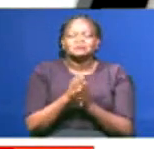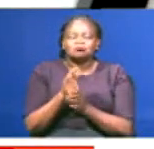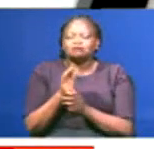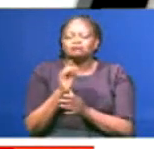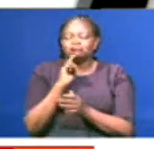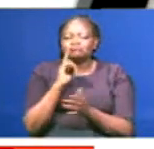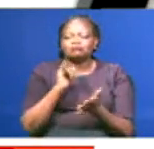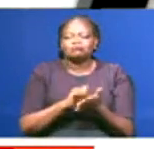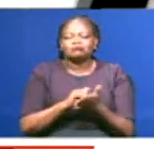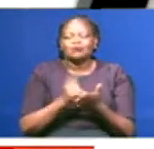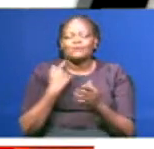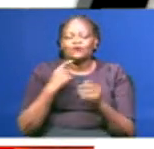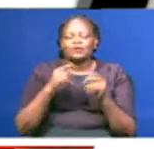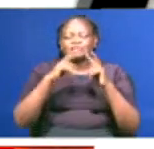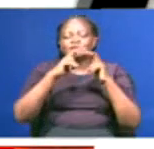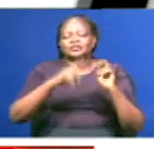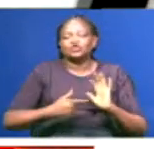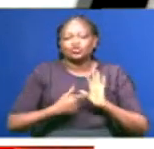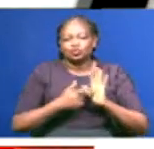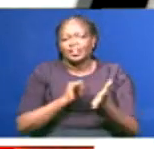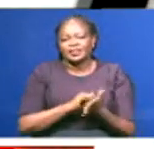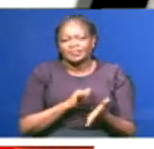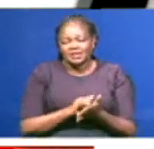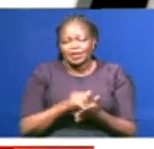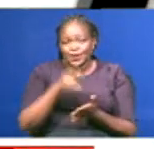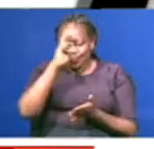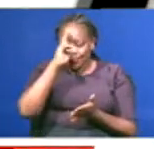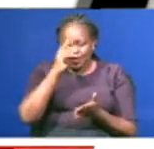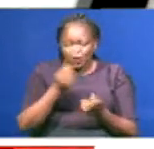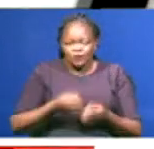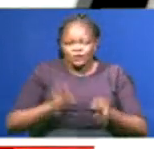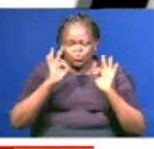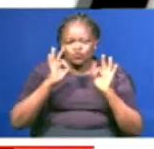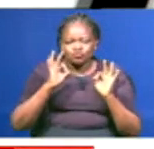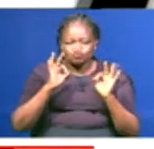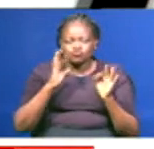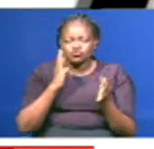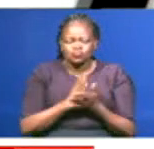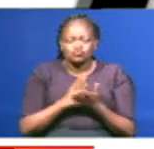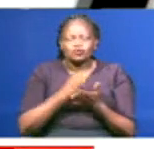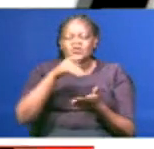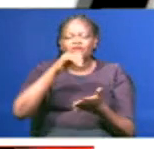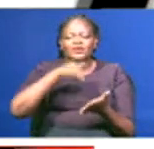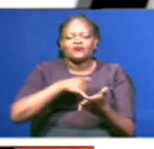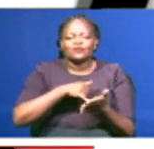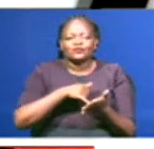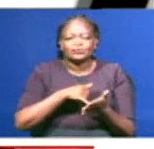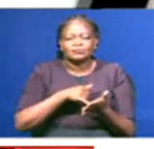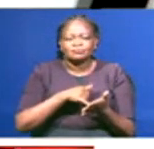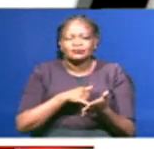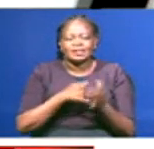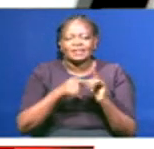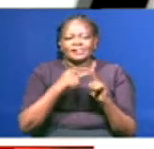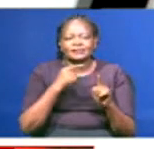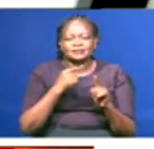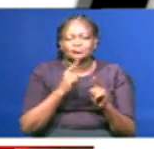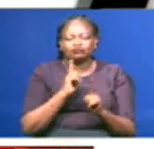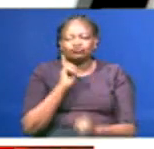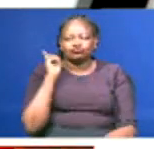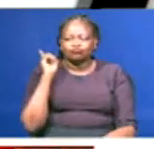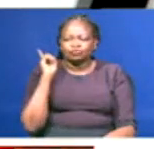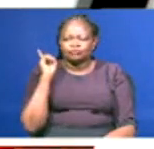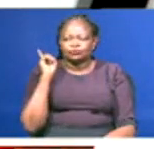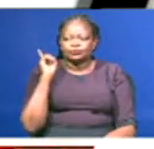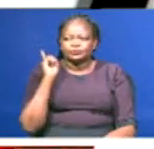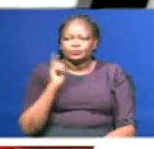initial investigations have revealed that police officers were indeed involved in the killing. Ruth Wamboi with